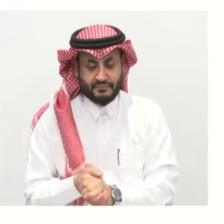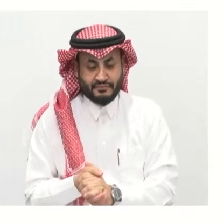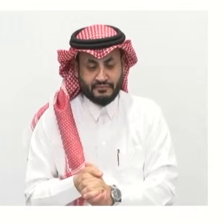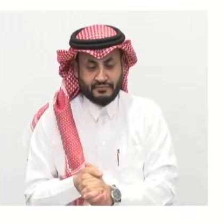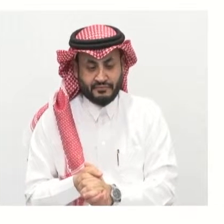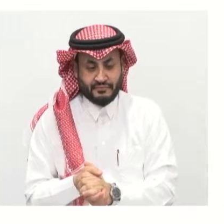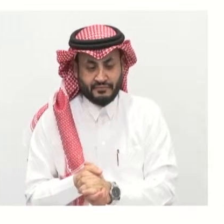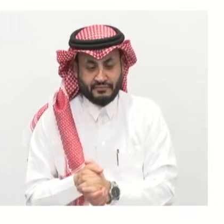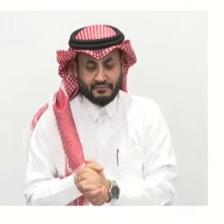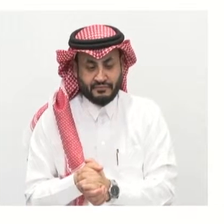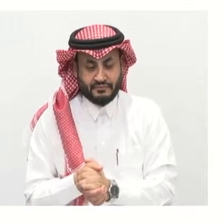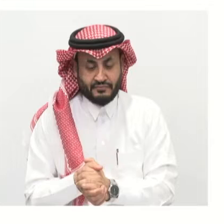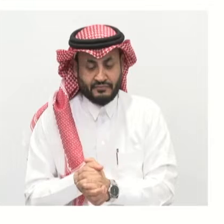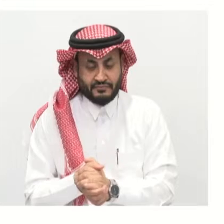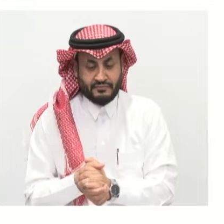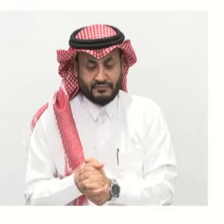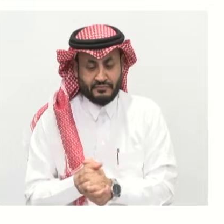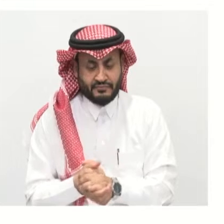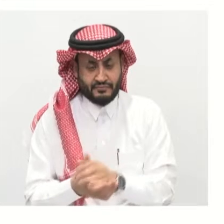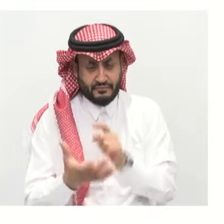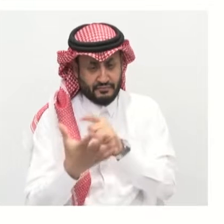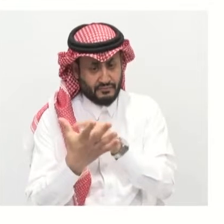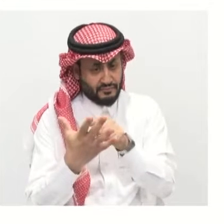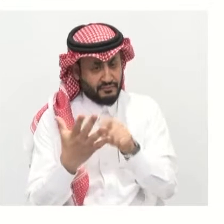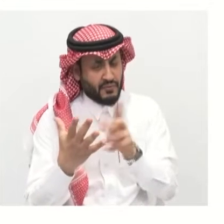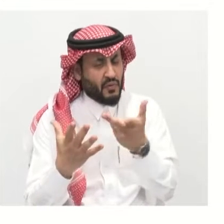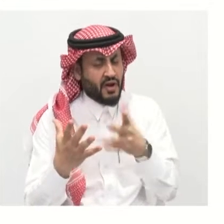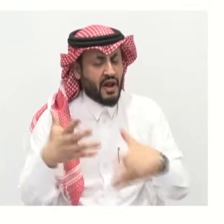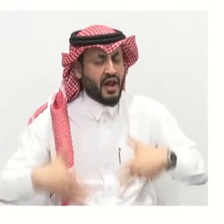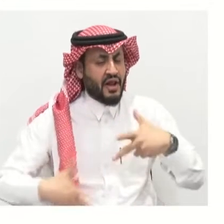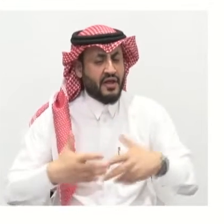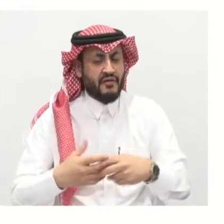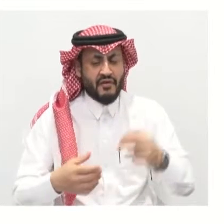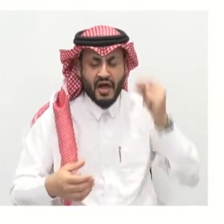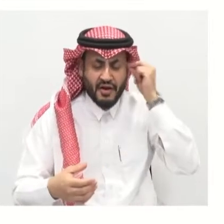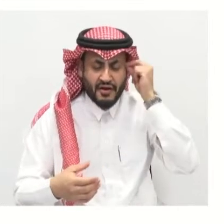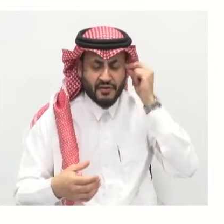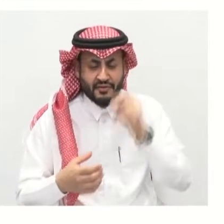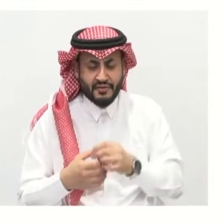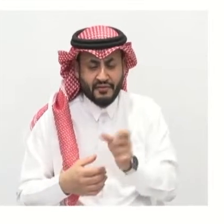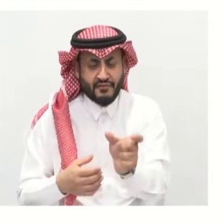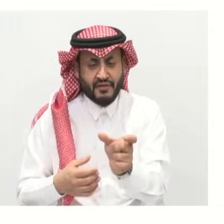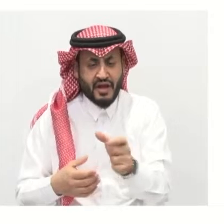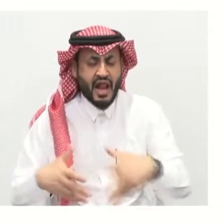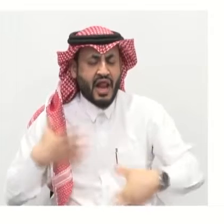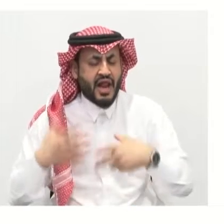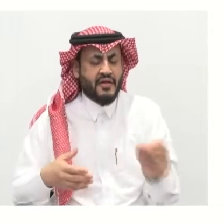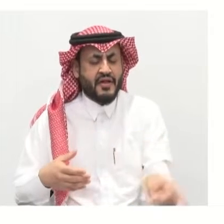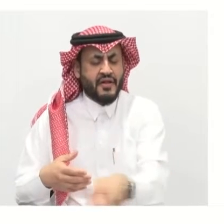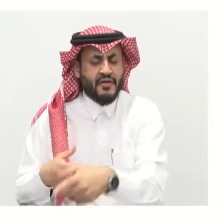It says here, which of the five senses remind you of the word